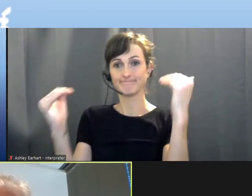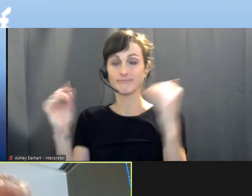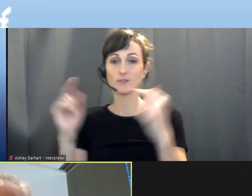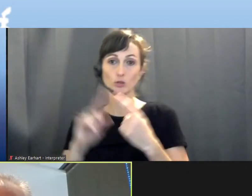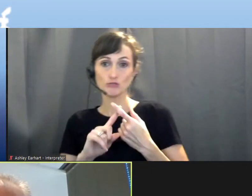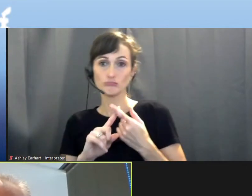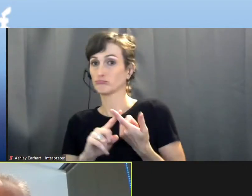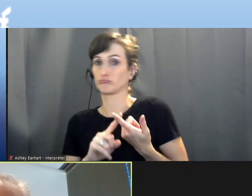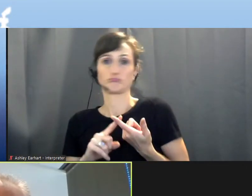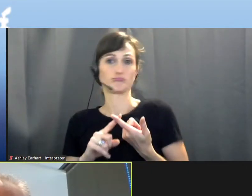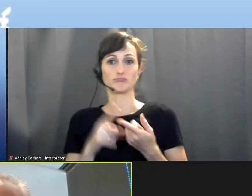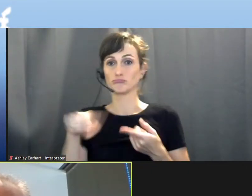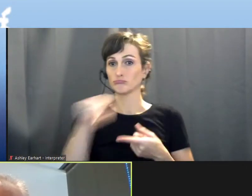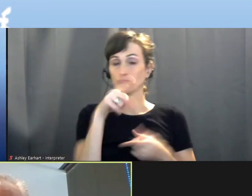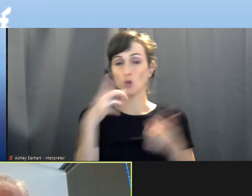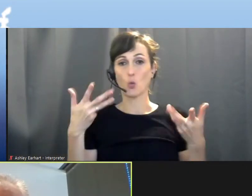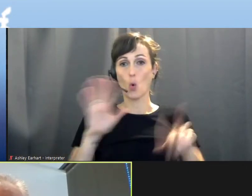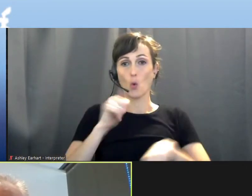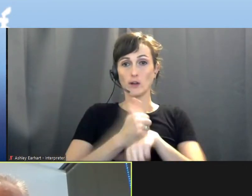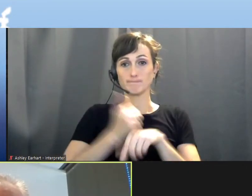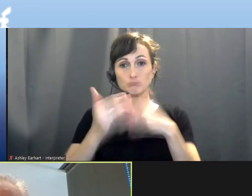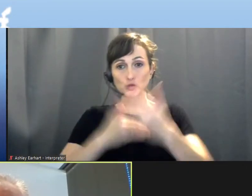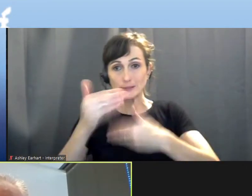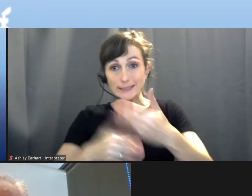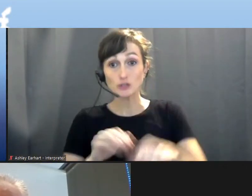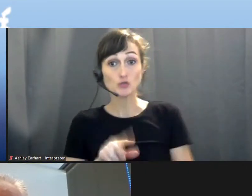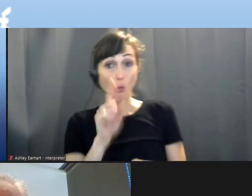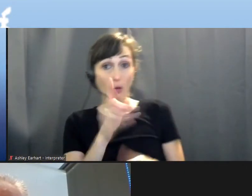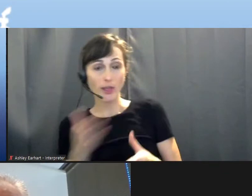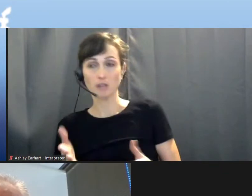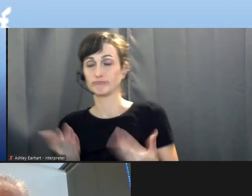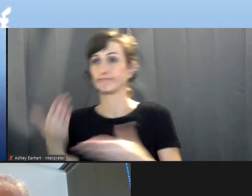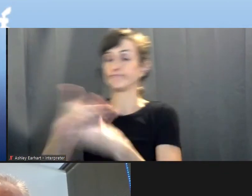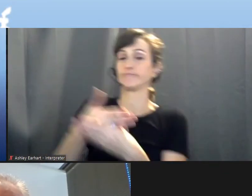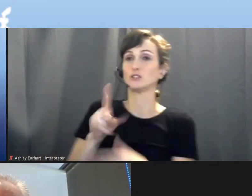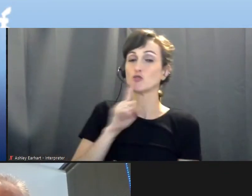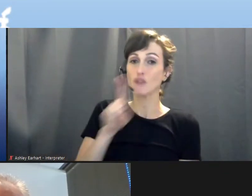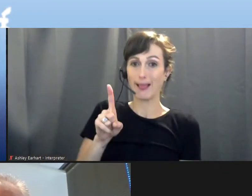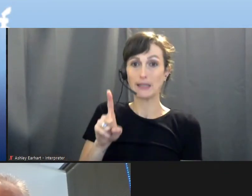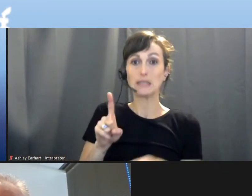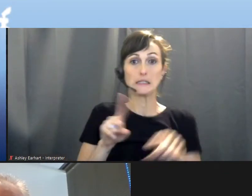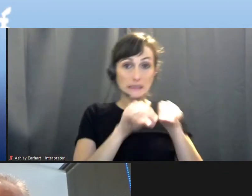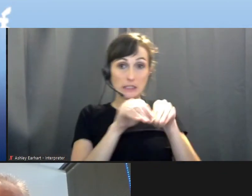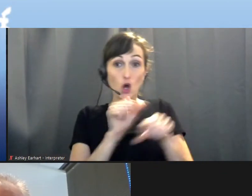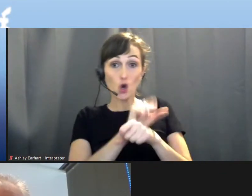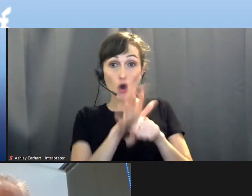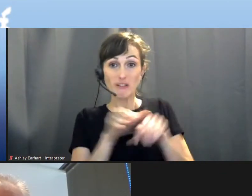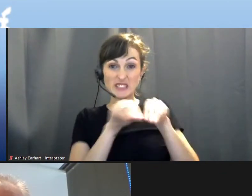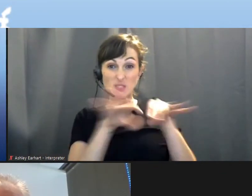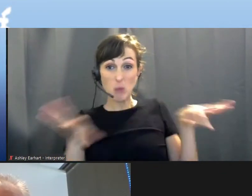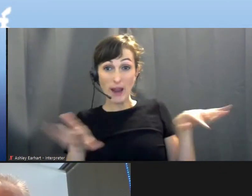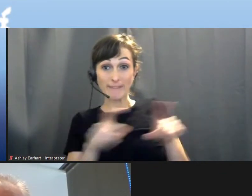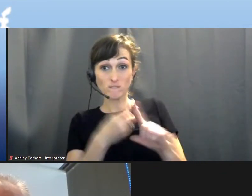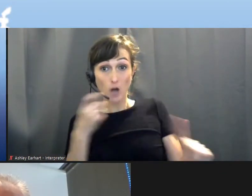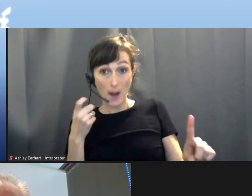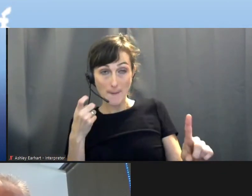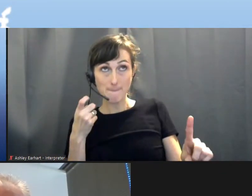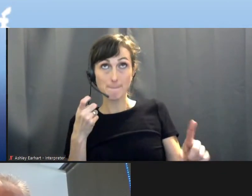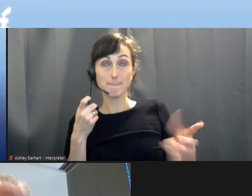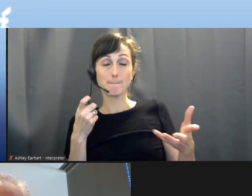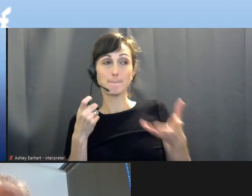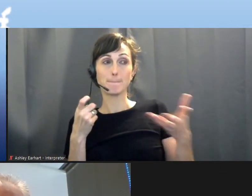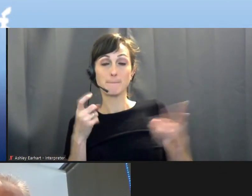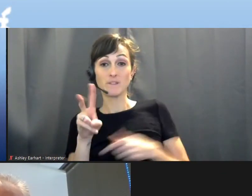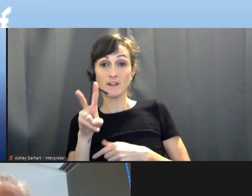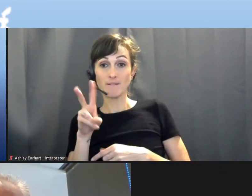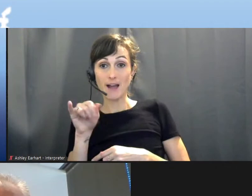procedures that have already been put in place. And one thing you have when you're so wiping really down, the spread of COVID comes from a